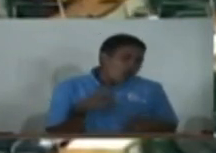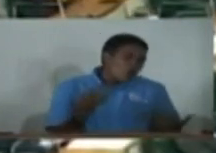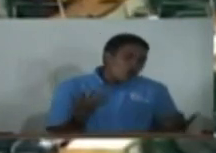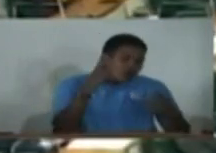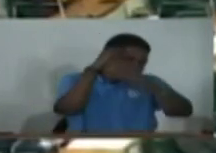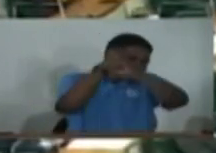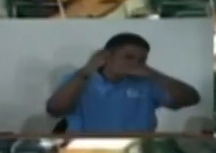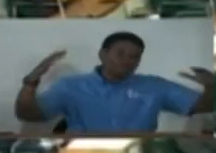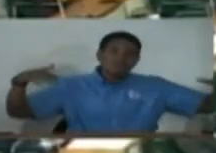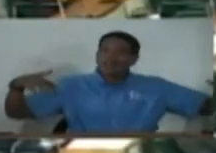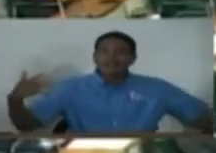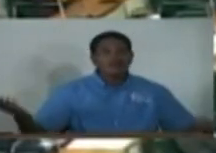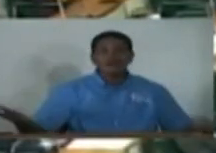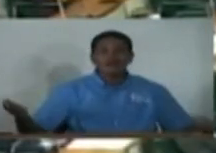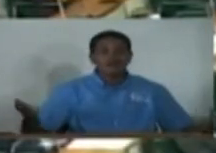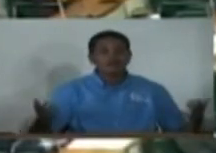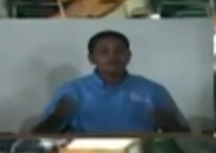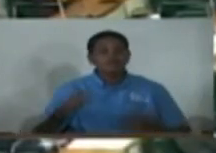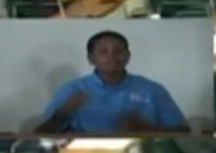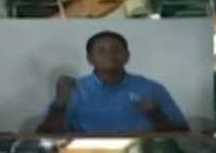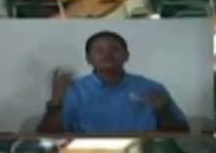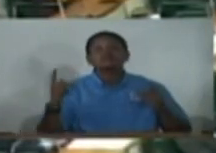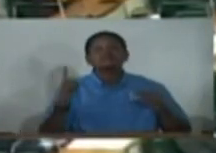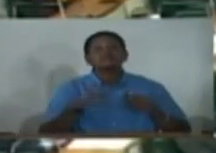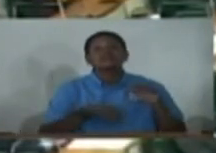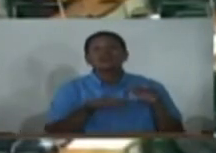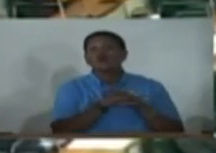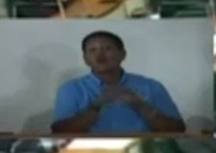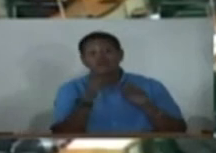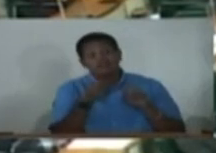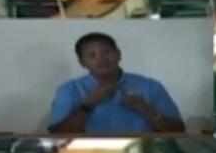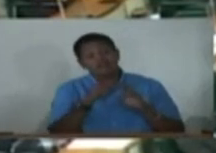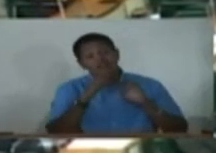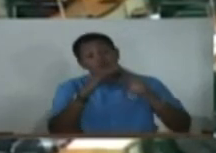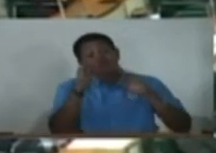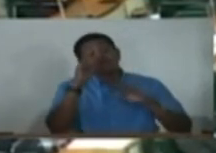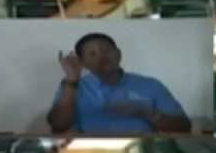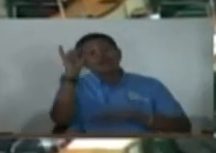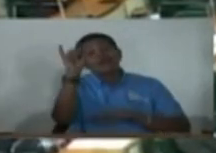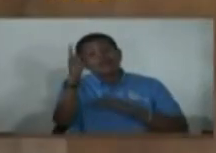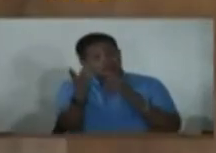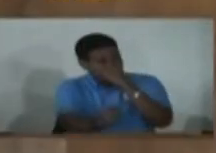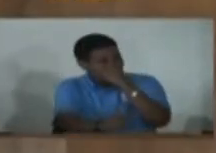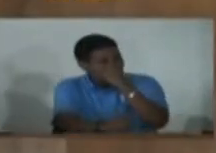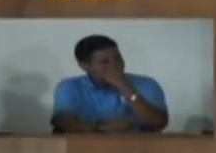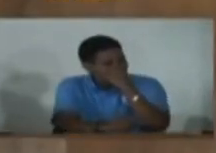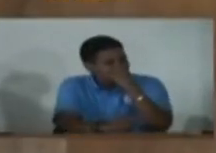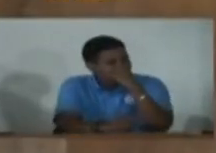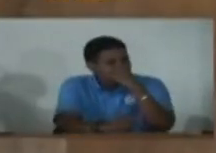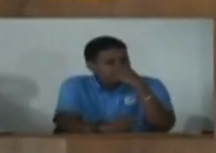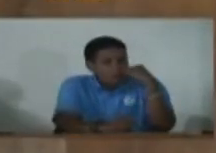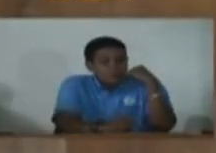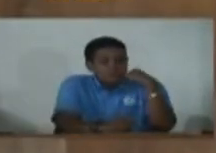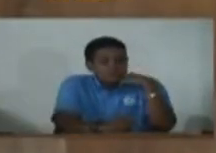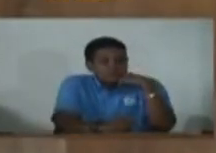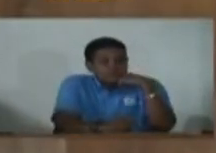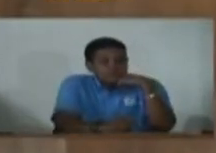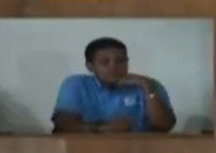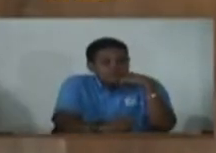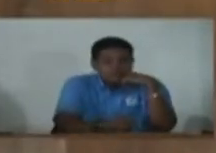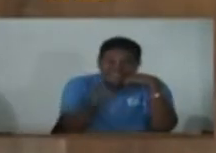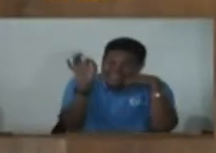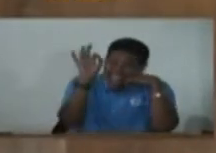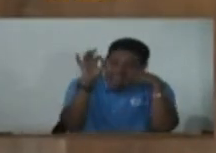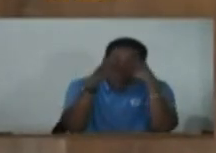Many people can't go in them house from 8 o'clock. Now it'll be 9 o'clock during the week, and we're glad for that, Prime